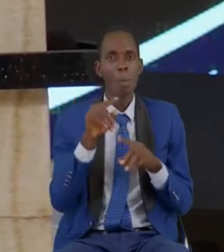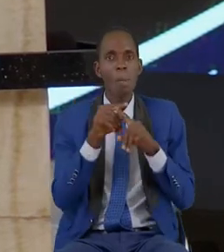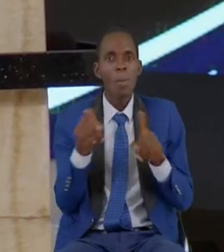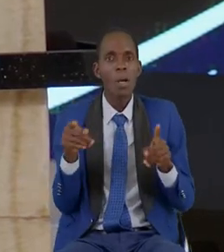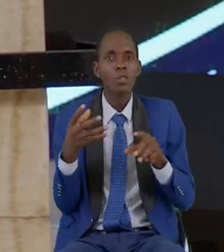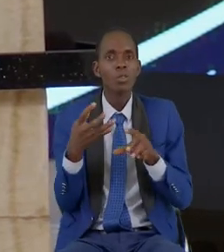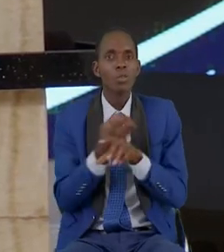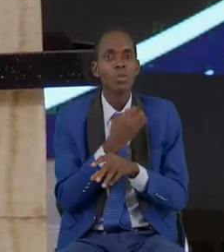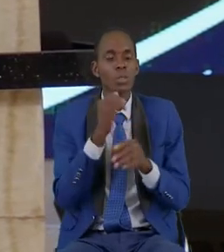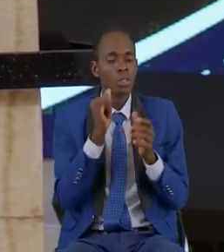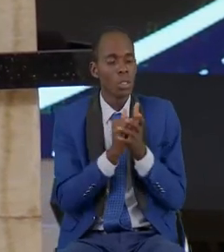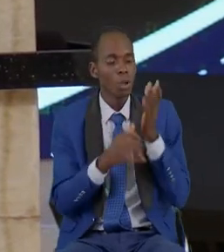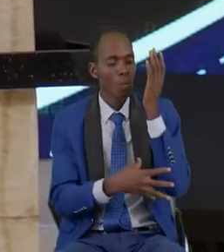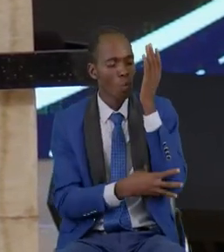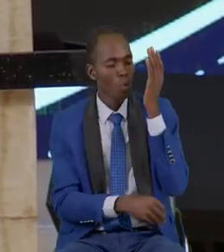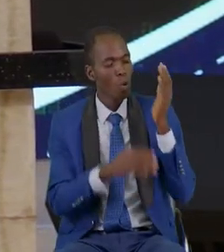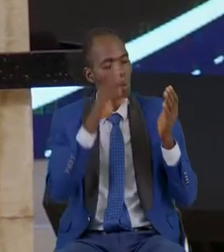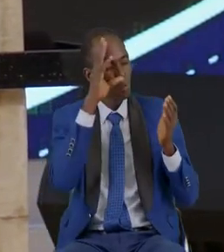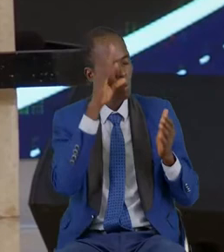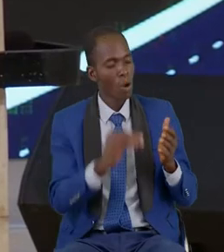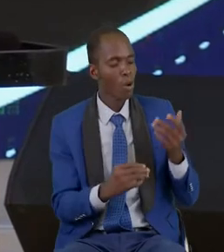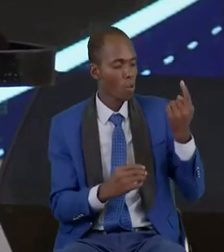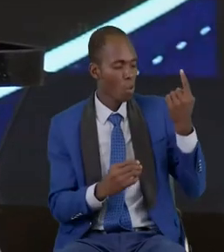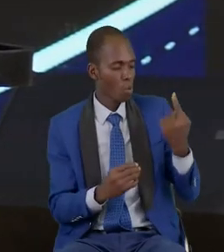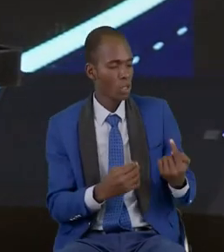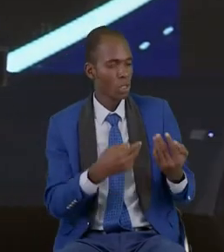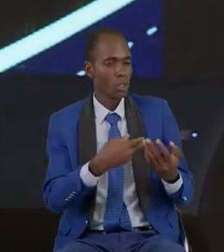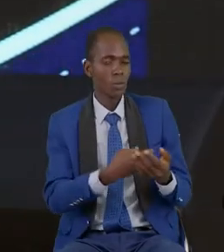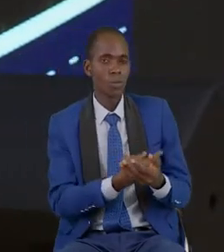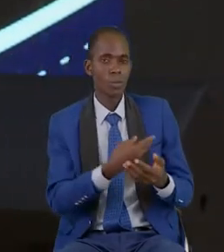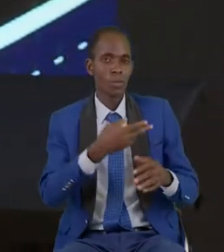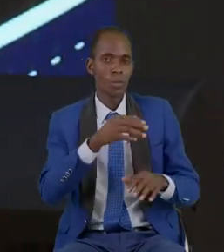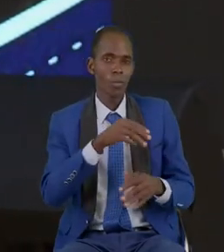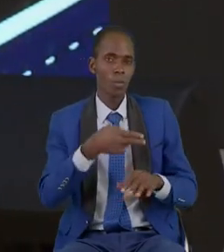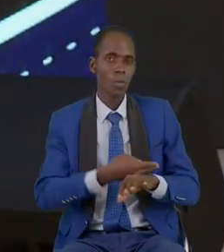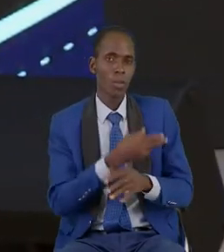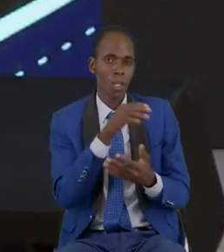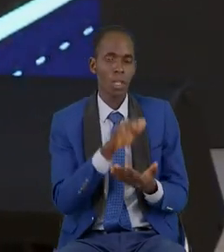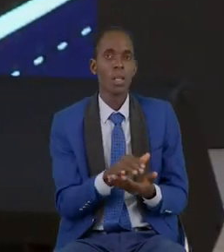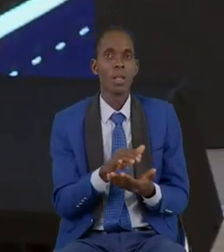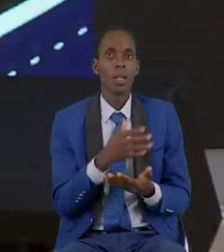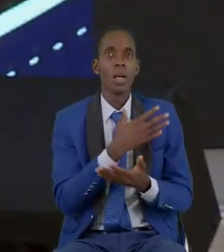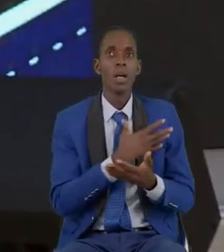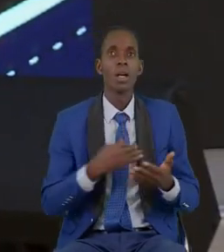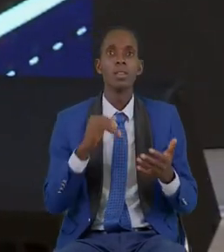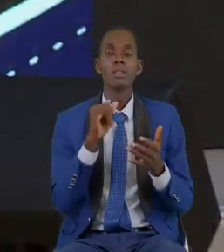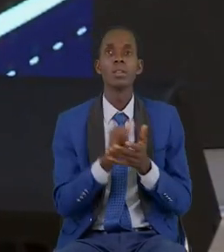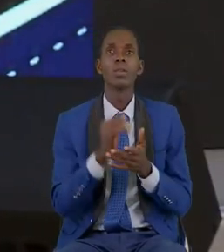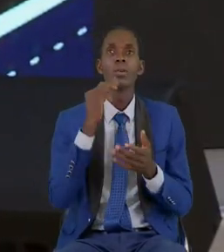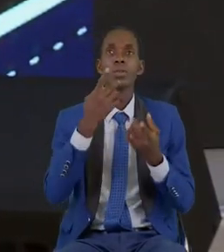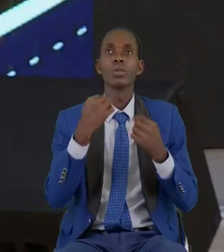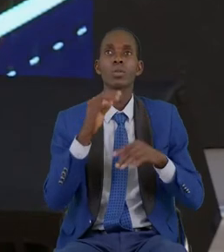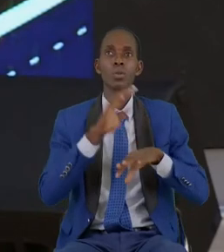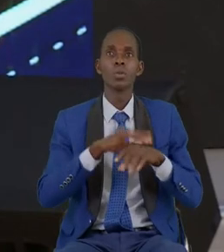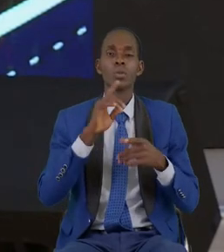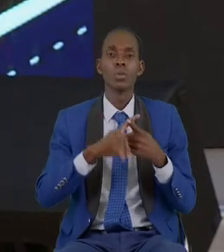man's lamb and dressed it, prepared it for the man that was come to him. Then in